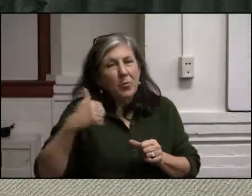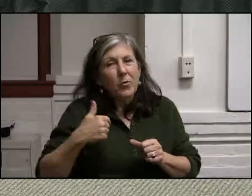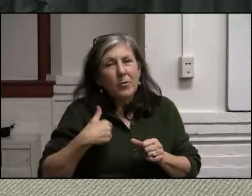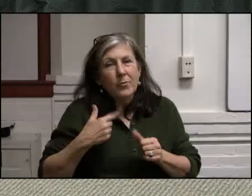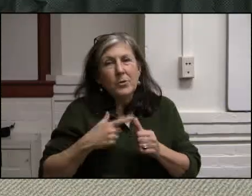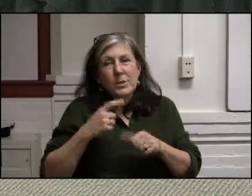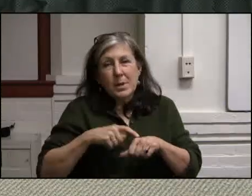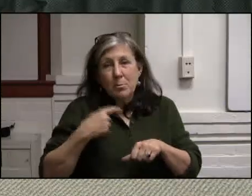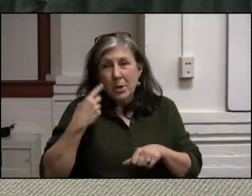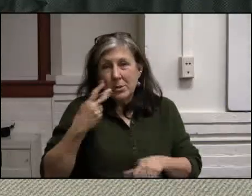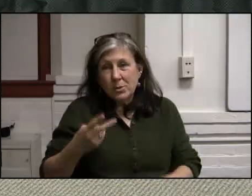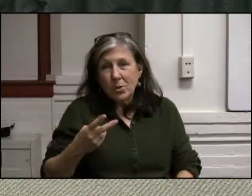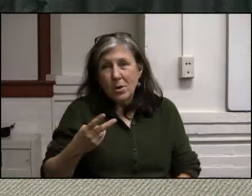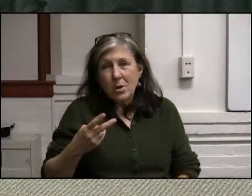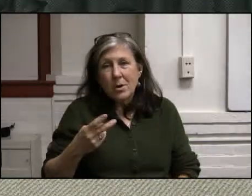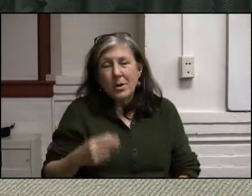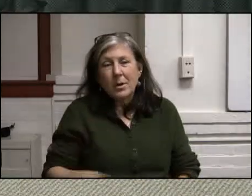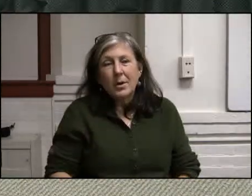and